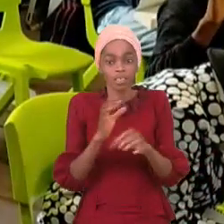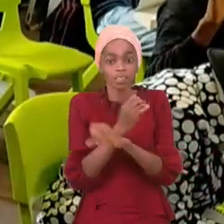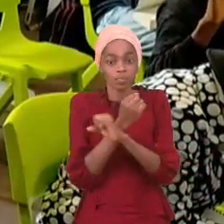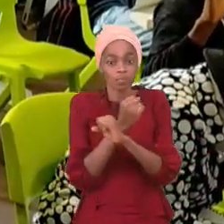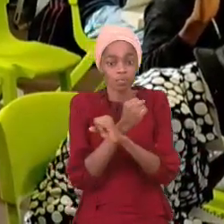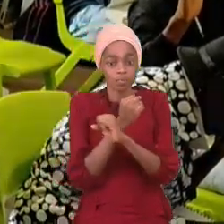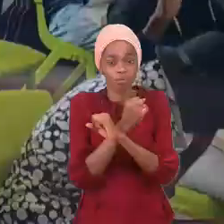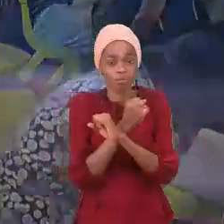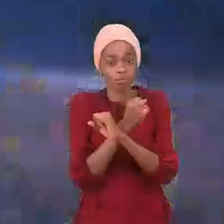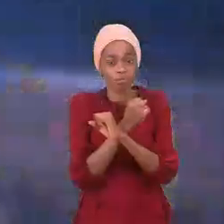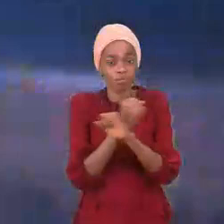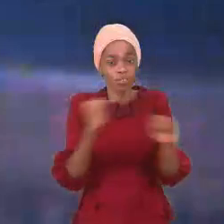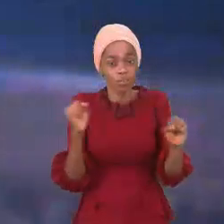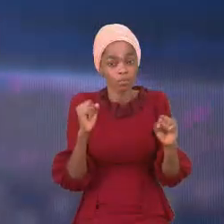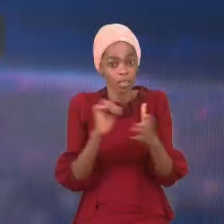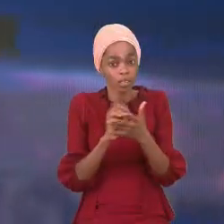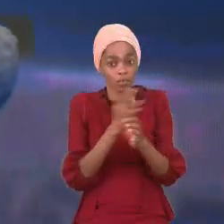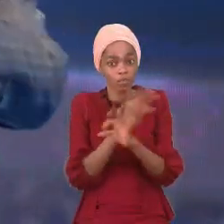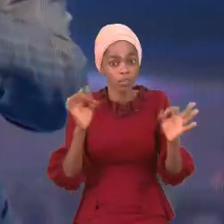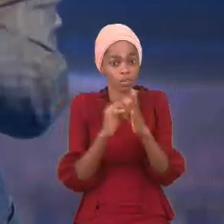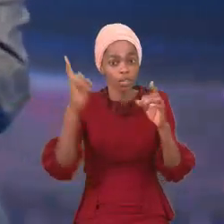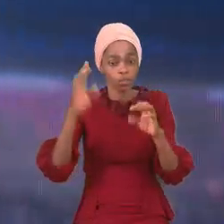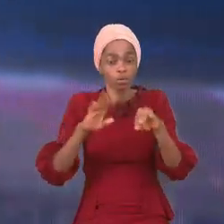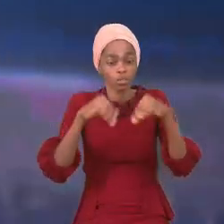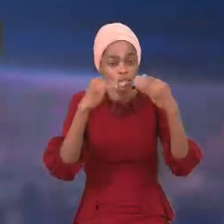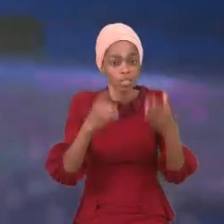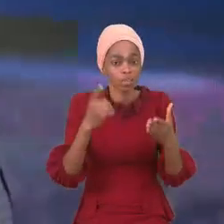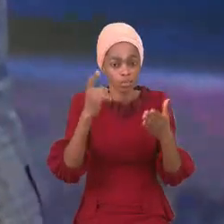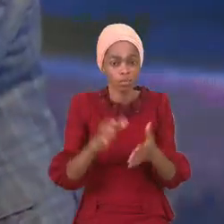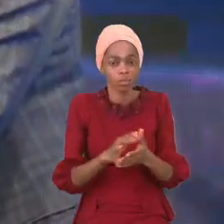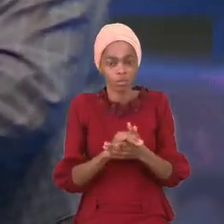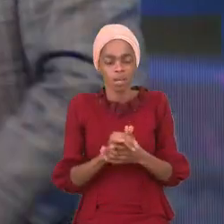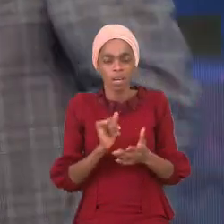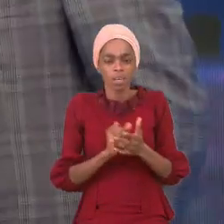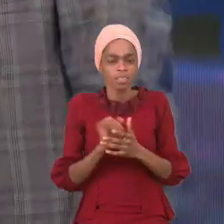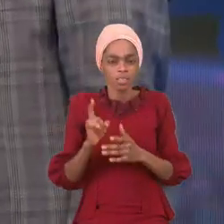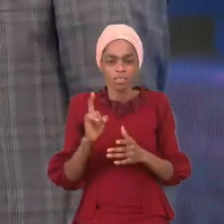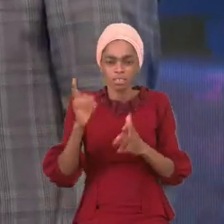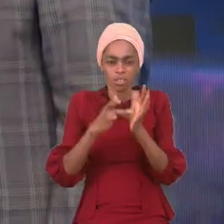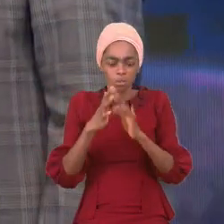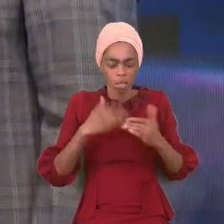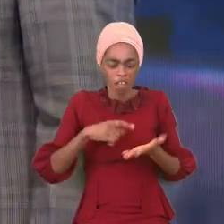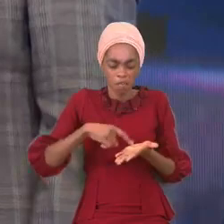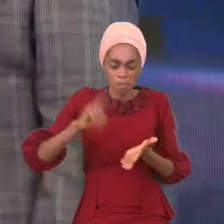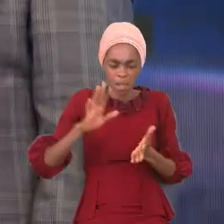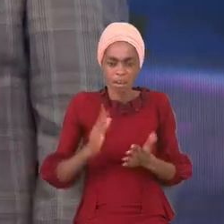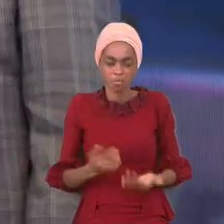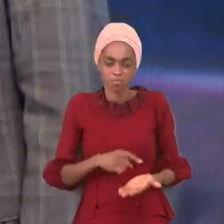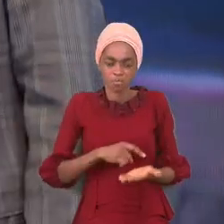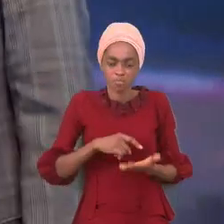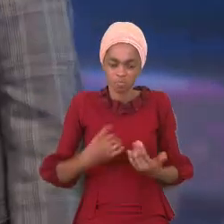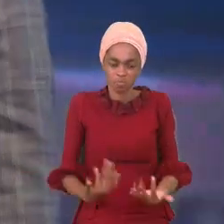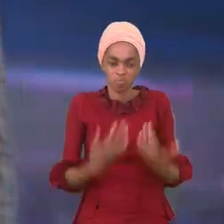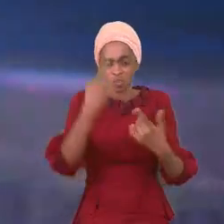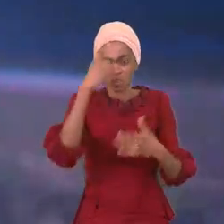forgiveness, the salvation, because he paid the price for your salvation and redemption. Raise up that hand,